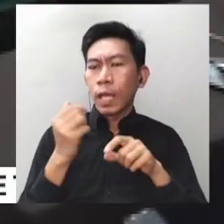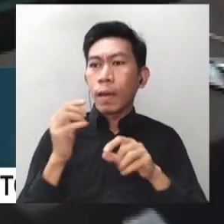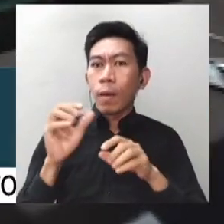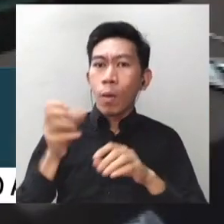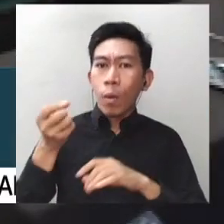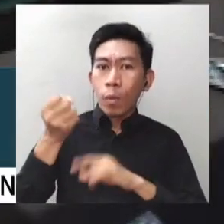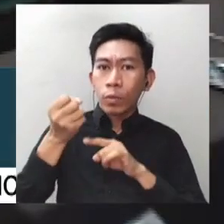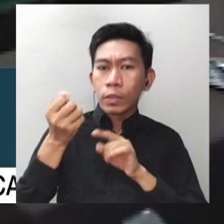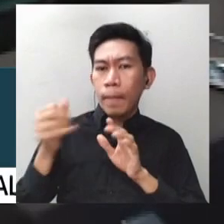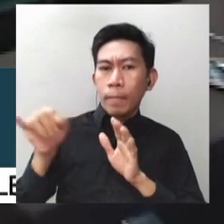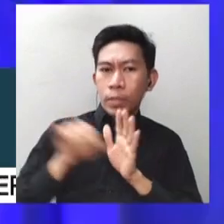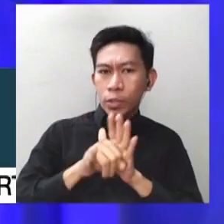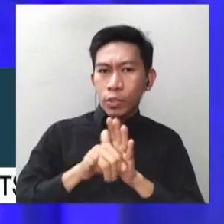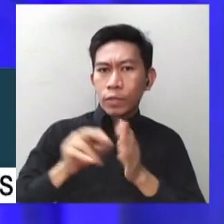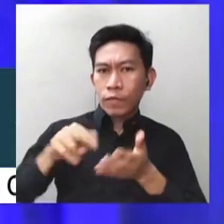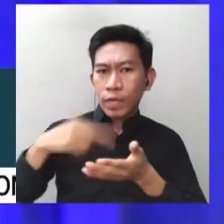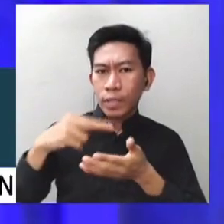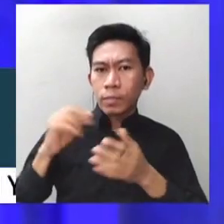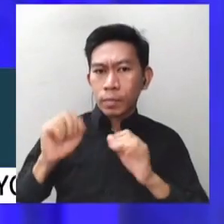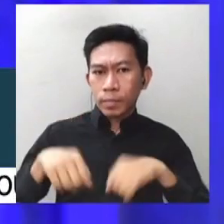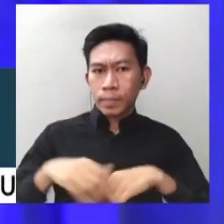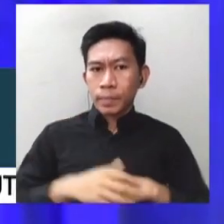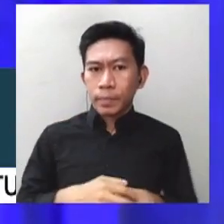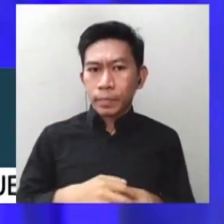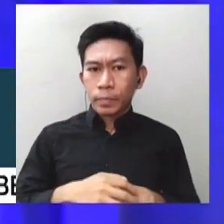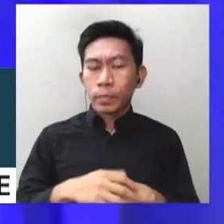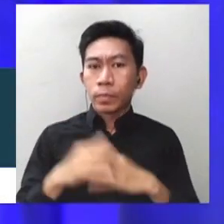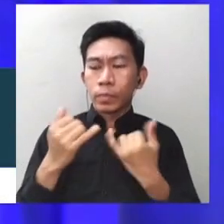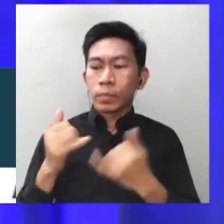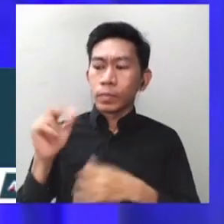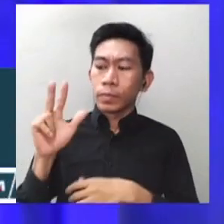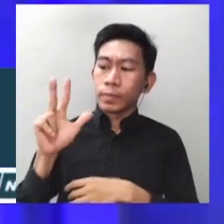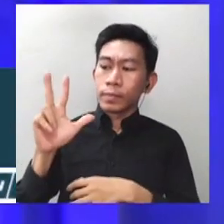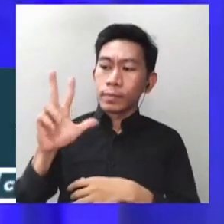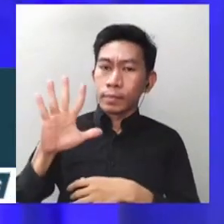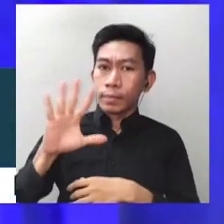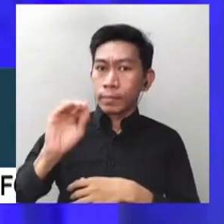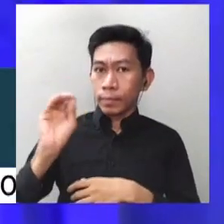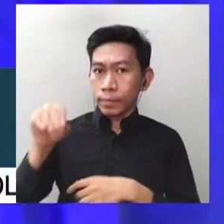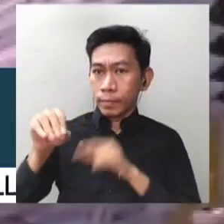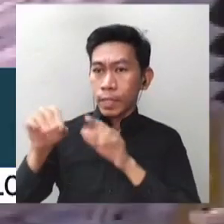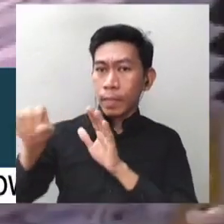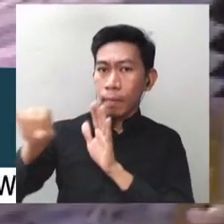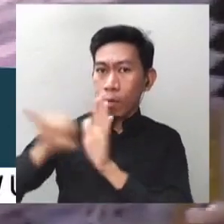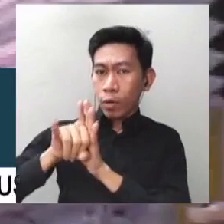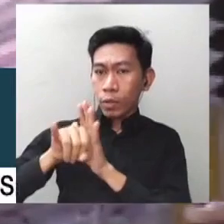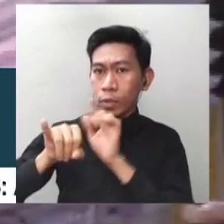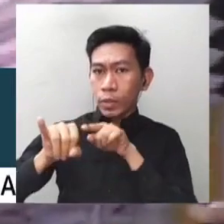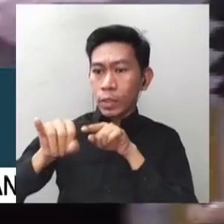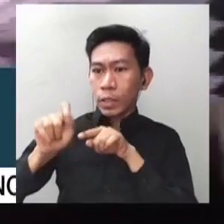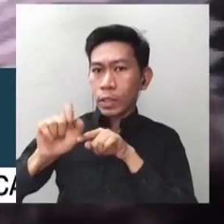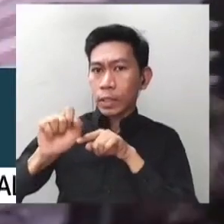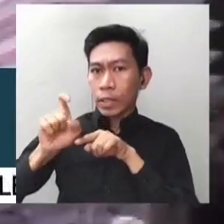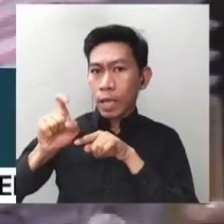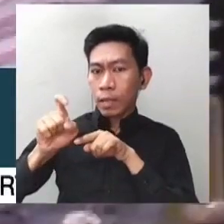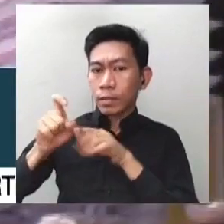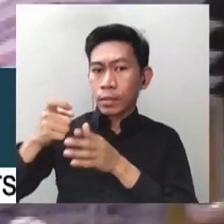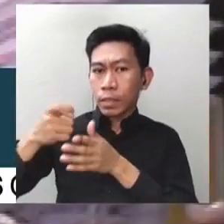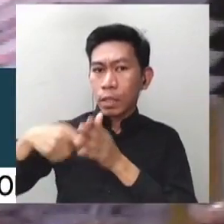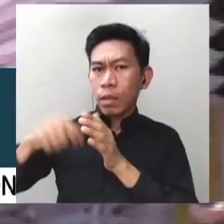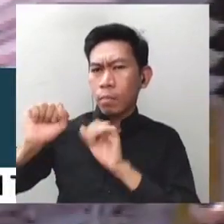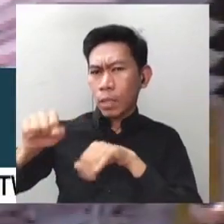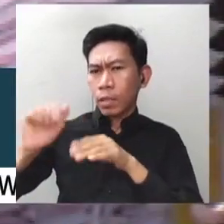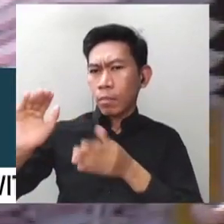Benjamin Diokno says they are proposing to cut the 35% rice import tariff rate to between 0 to